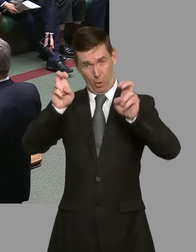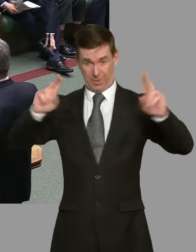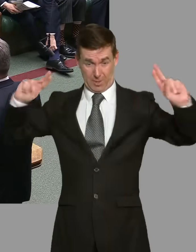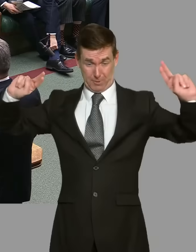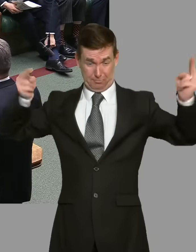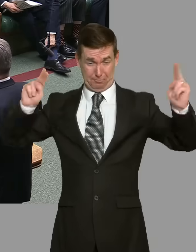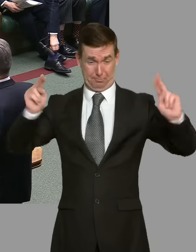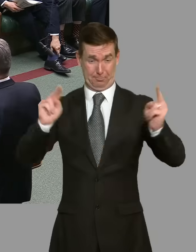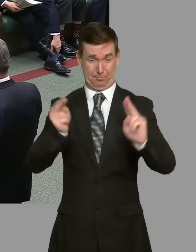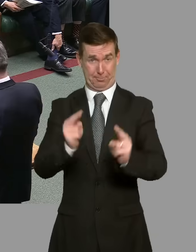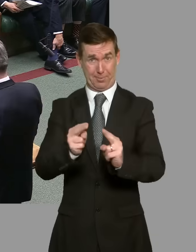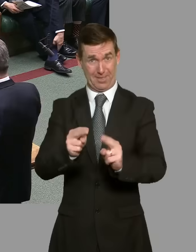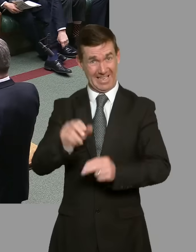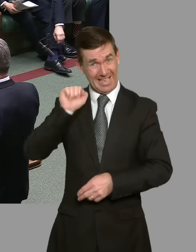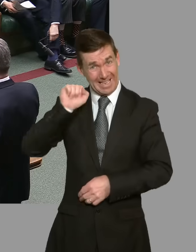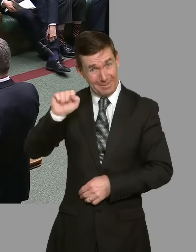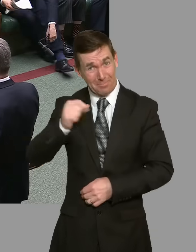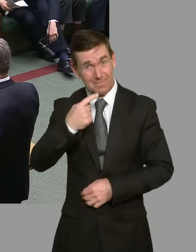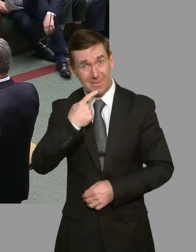And our defence...